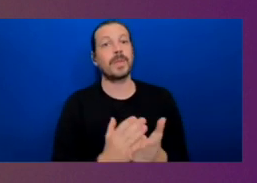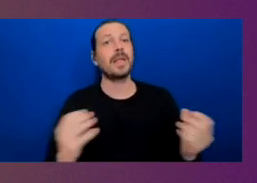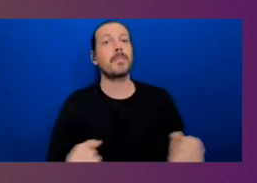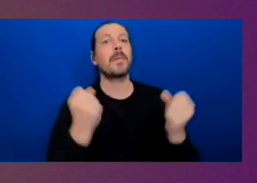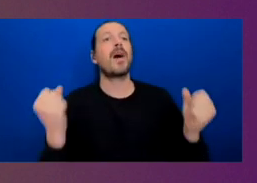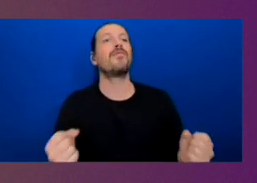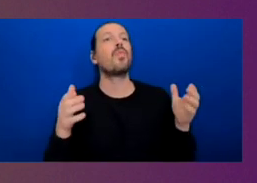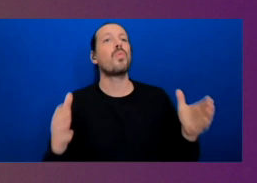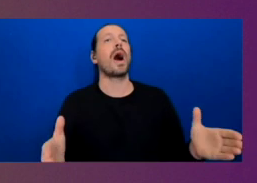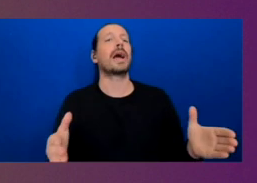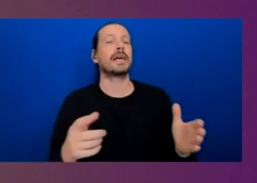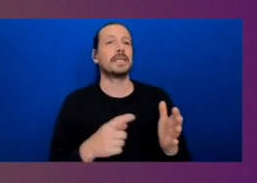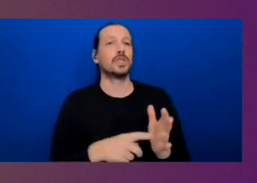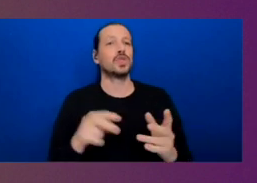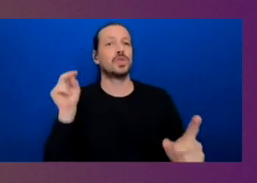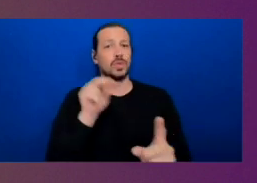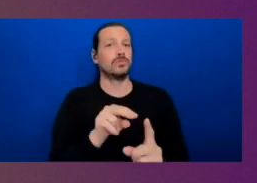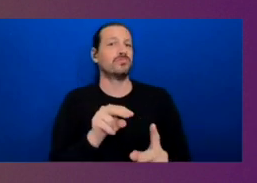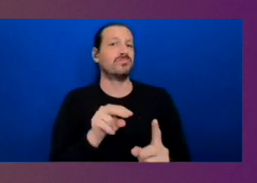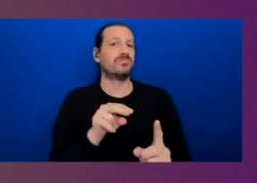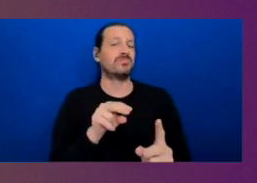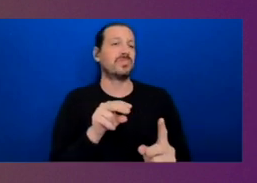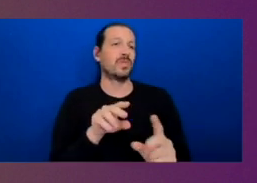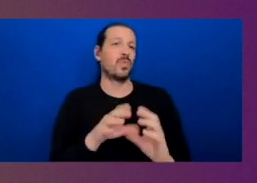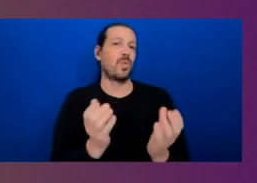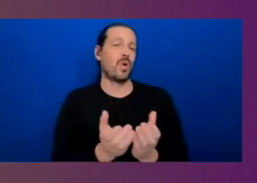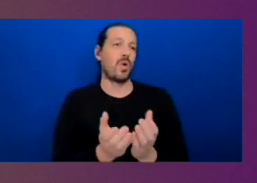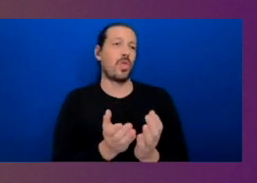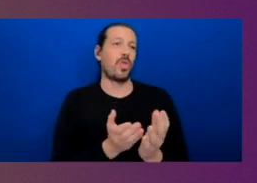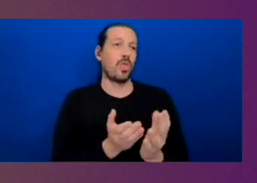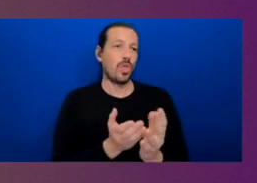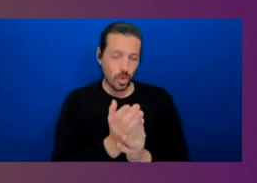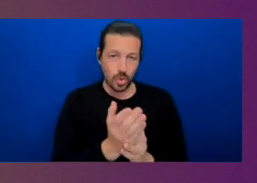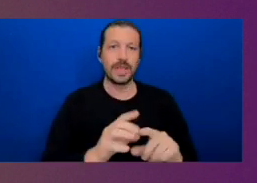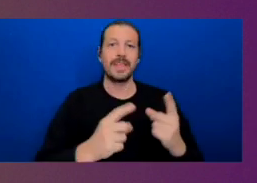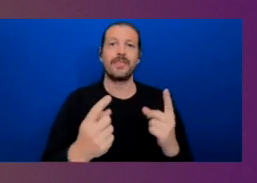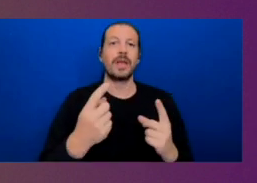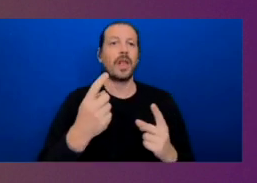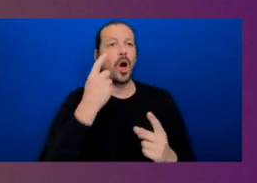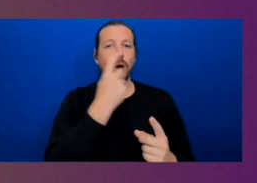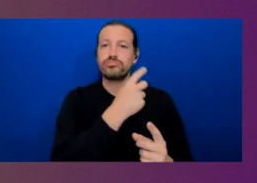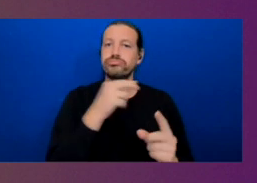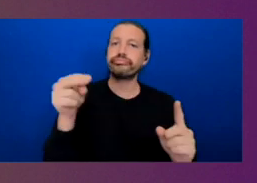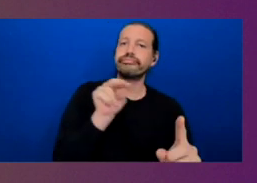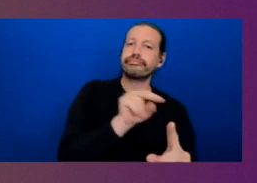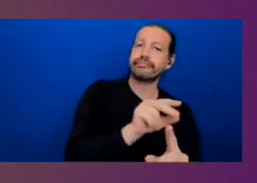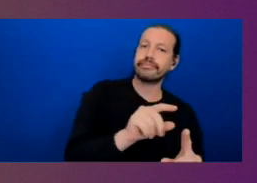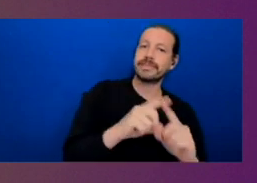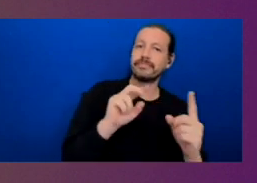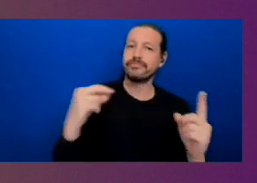at the world when you look at the world through different perspectives. And as Leonie was just